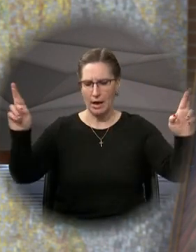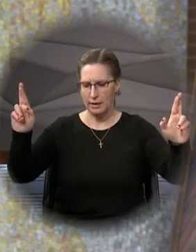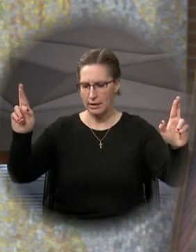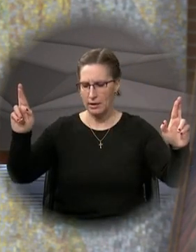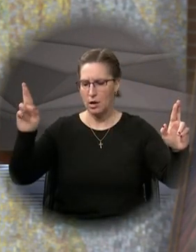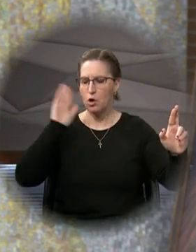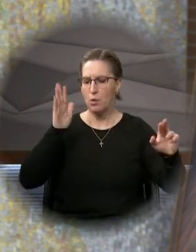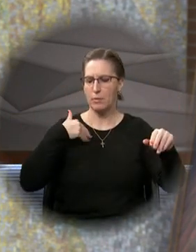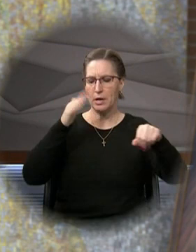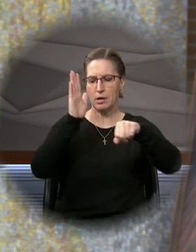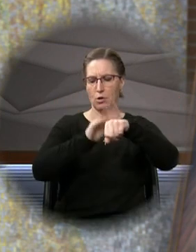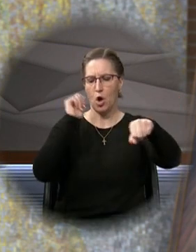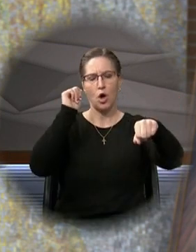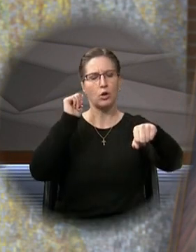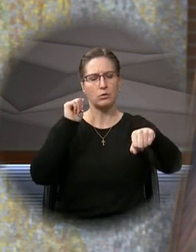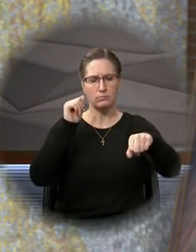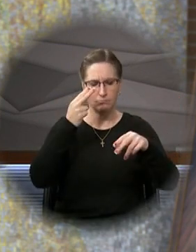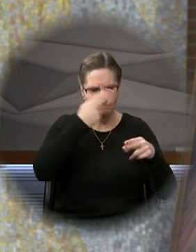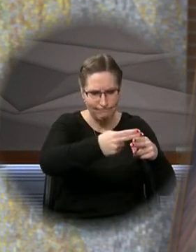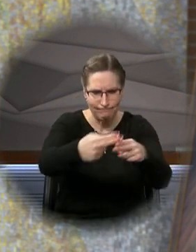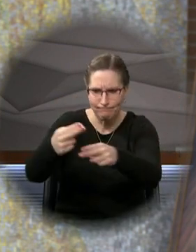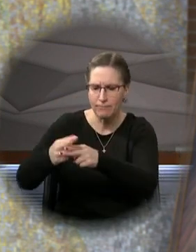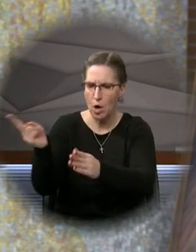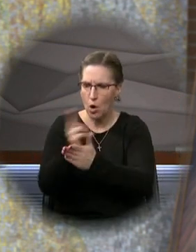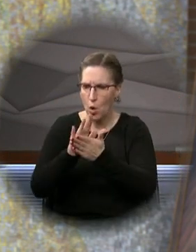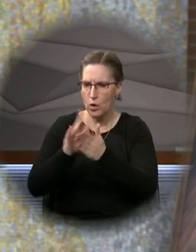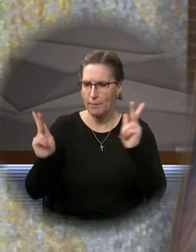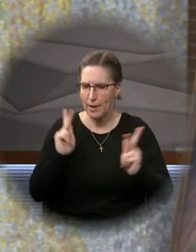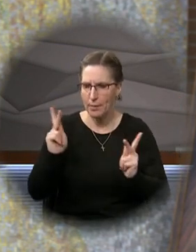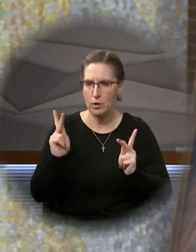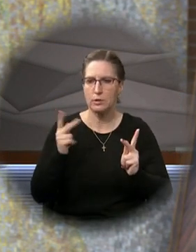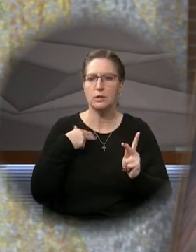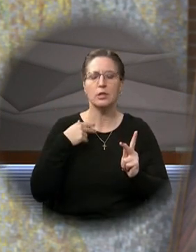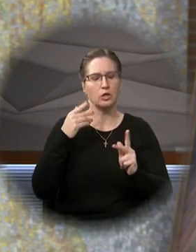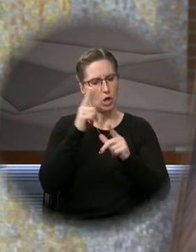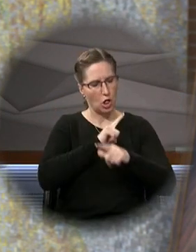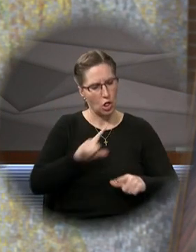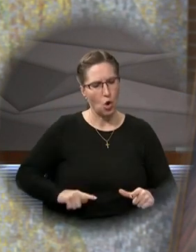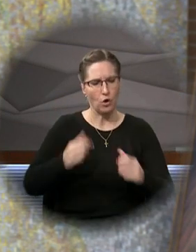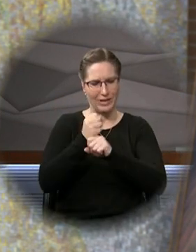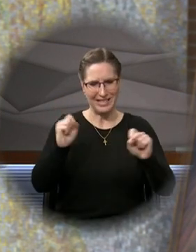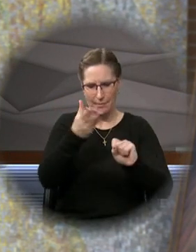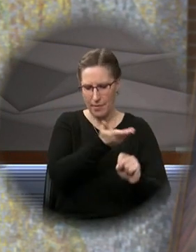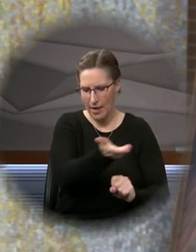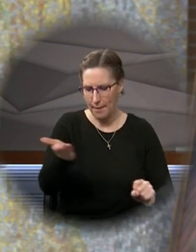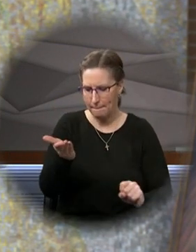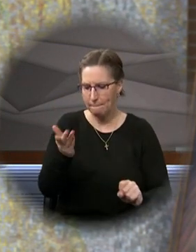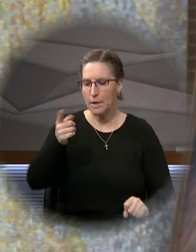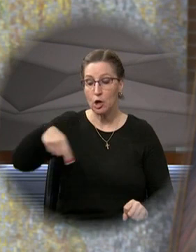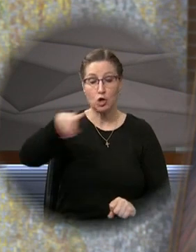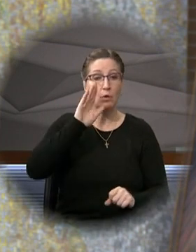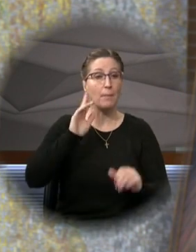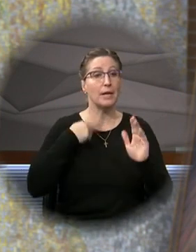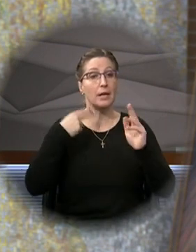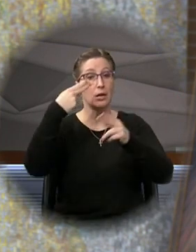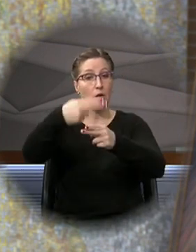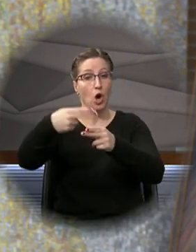shall be called the holy people, the redeemed of the Lord. And you shall be